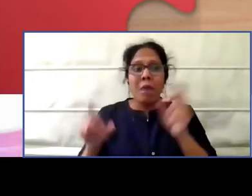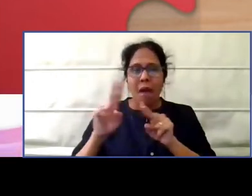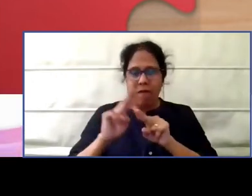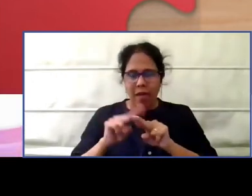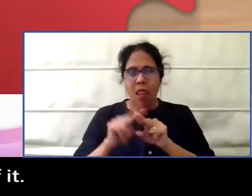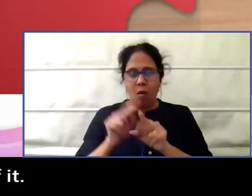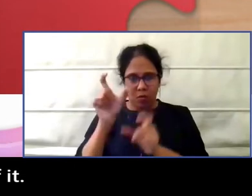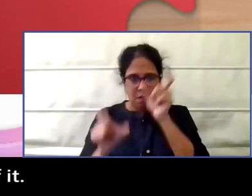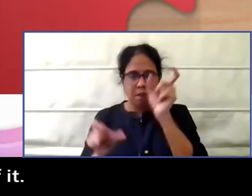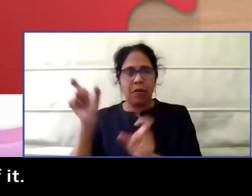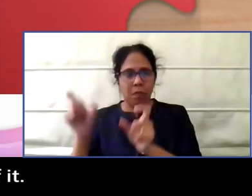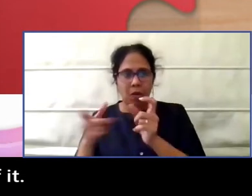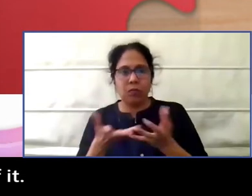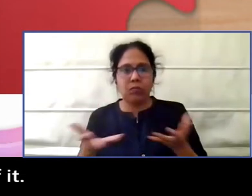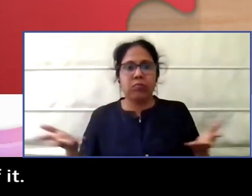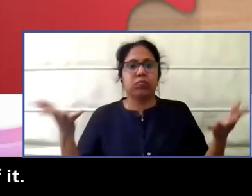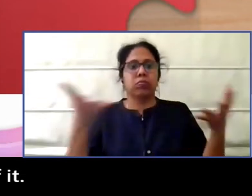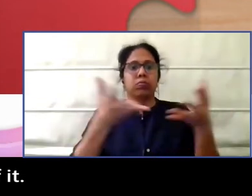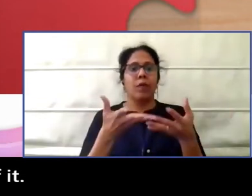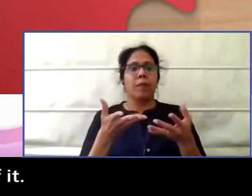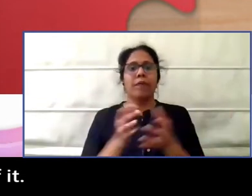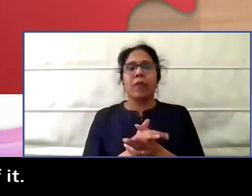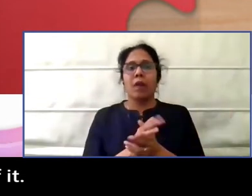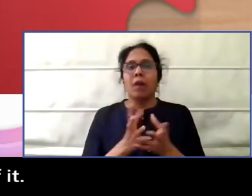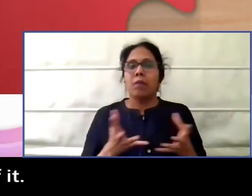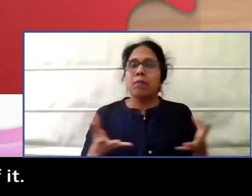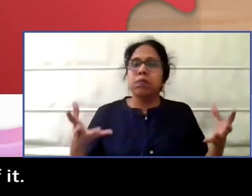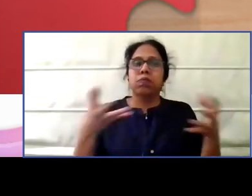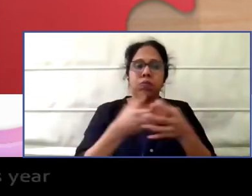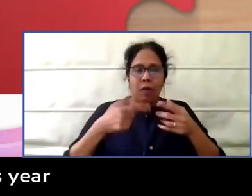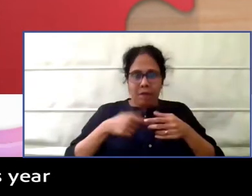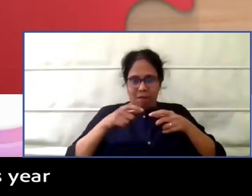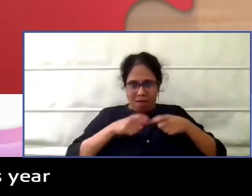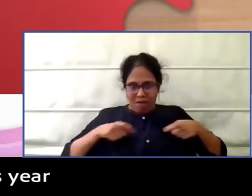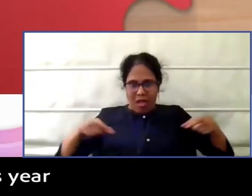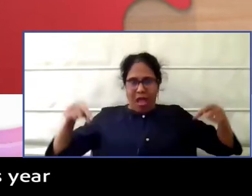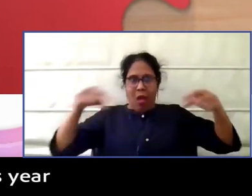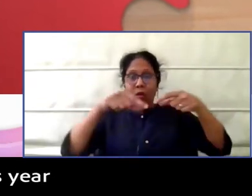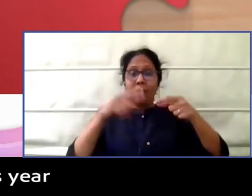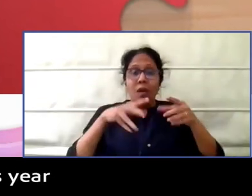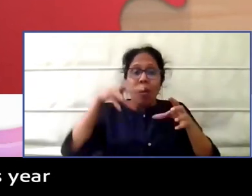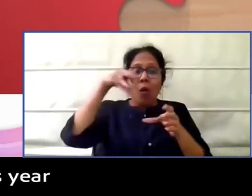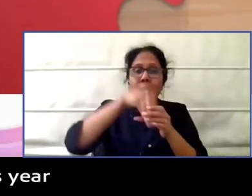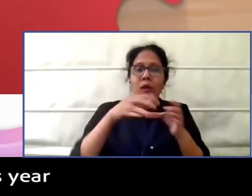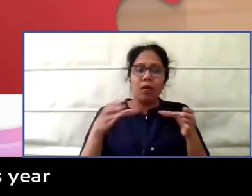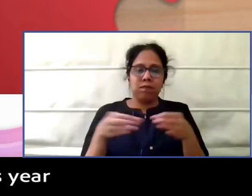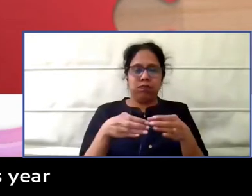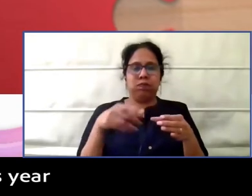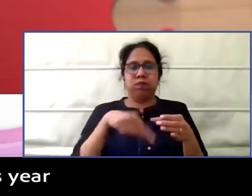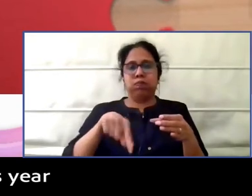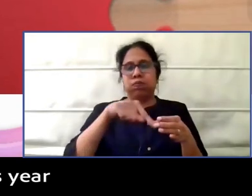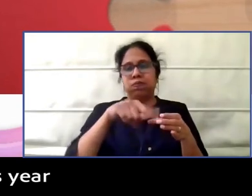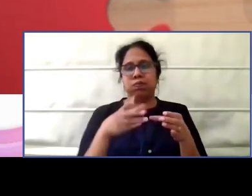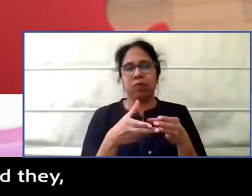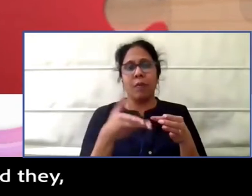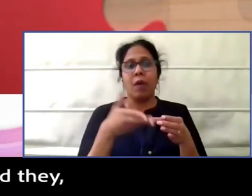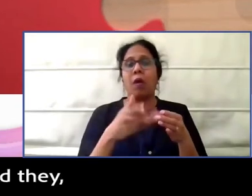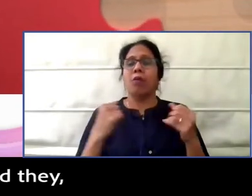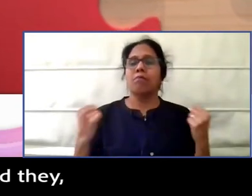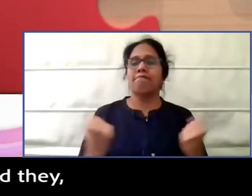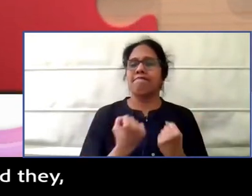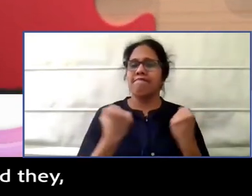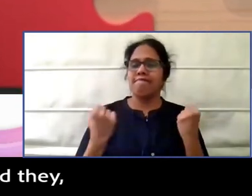there, you know, at the on the outer boundary of it. But fellows really take a lot of effort. This year also,